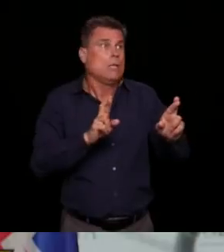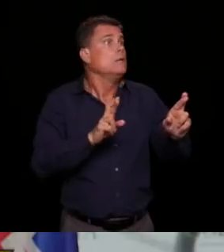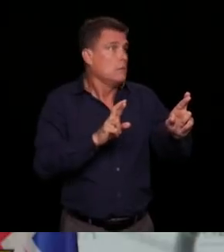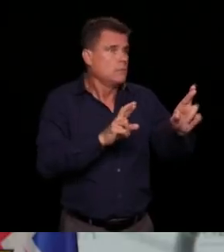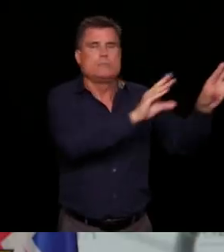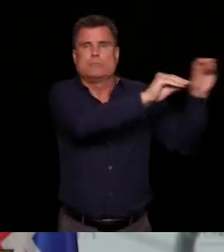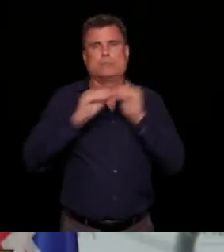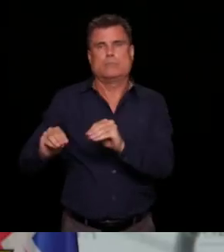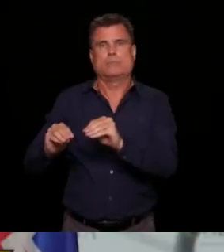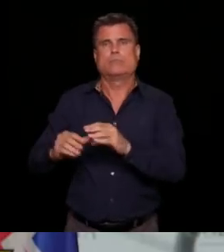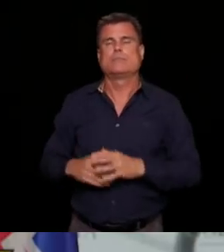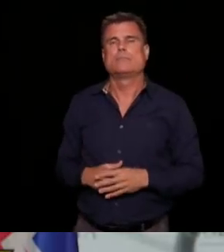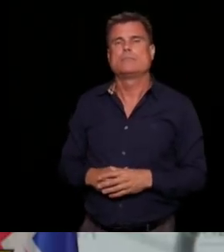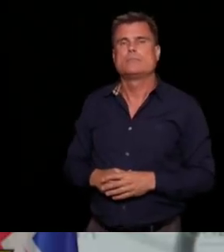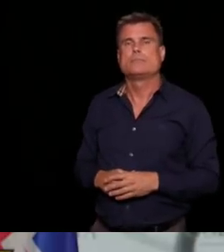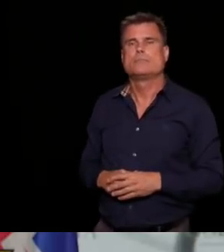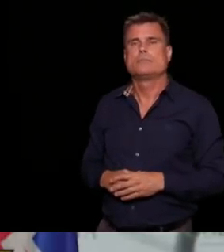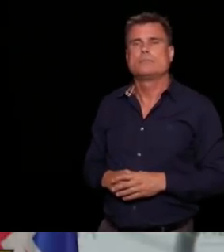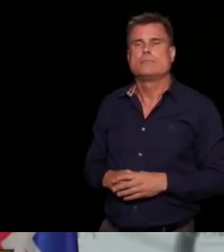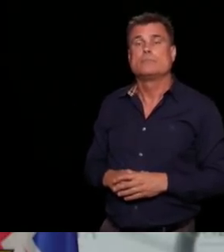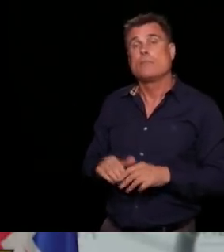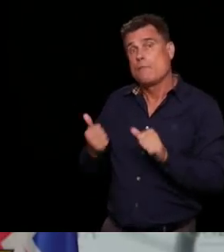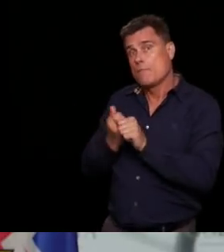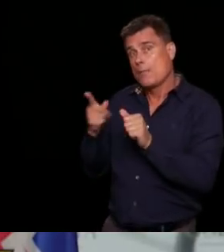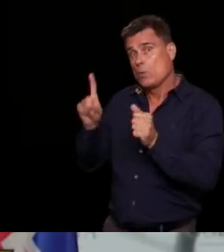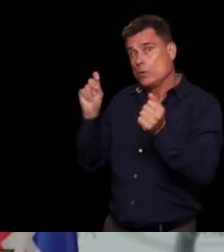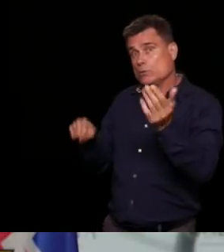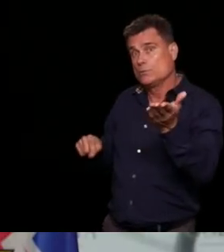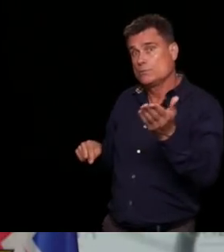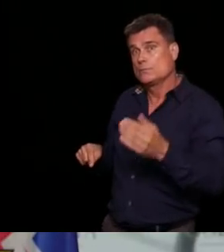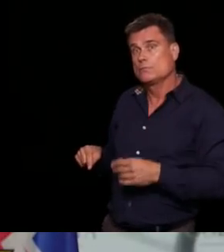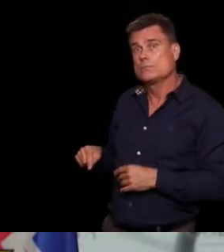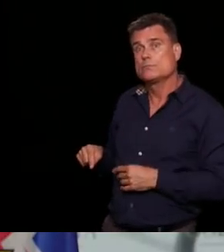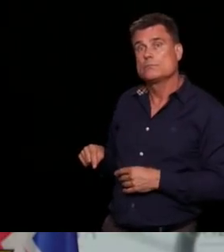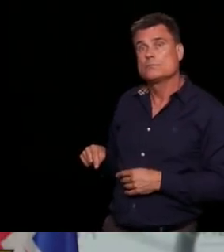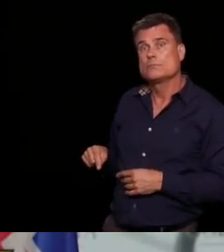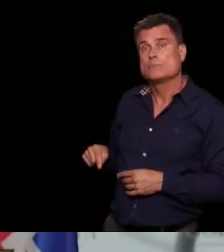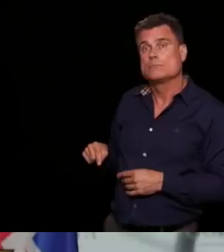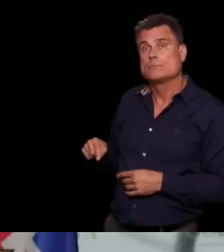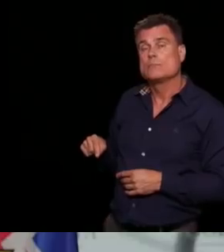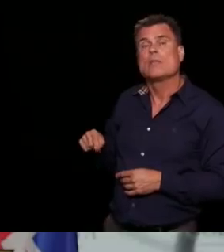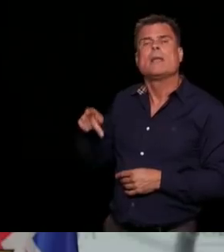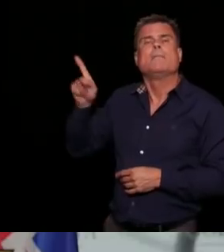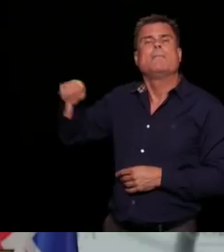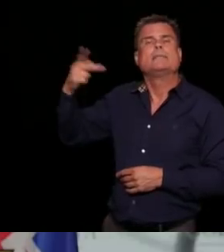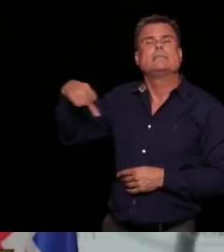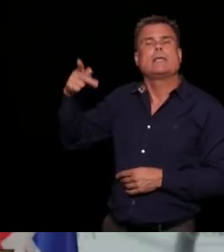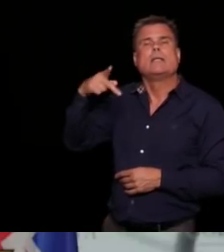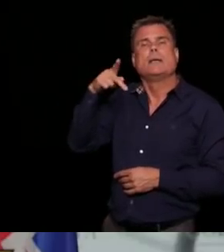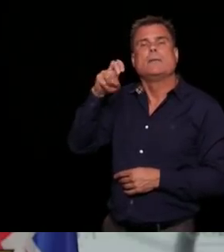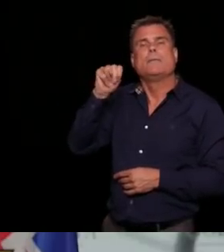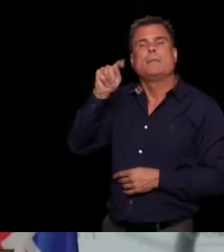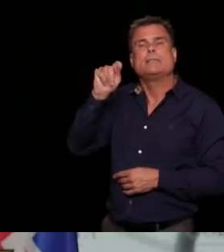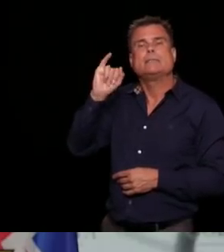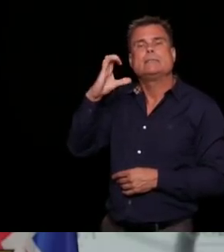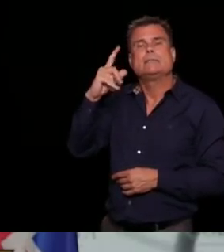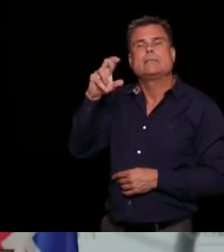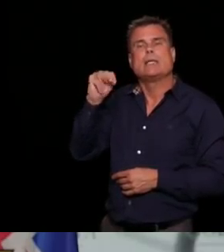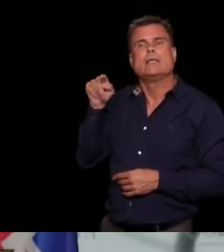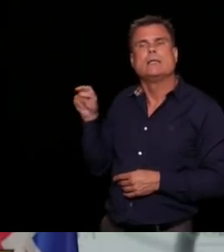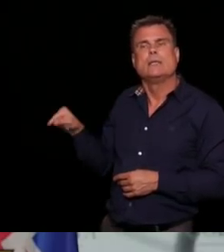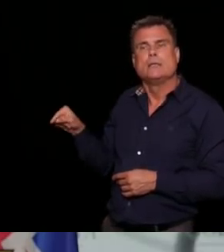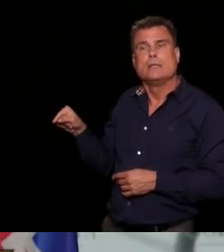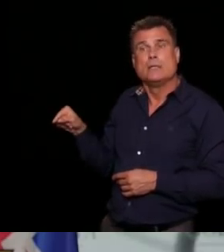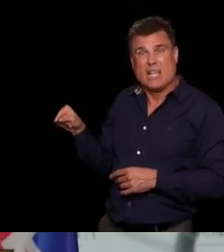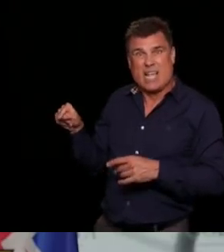Of the people who've been evacuated here in Penticton, do you know if any of them were being required to self-isolate, whether they were